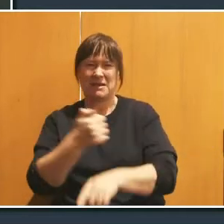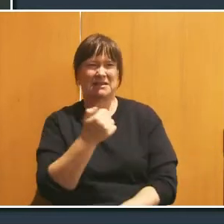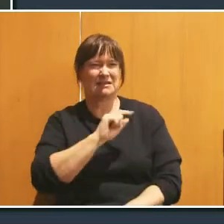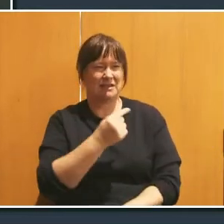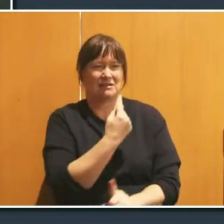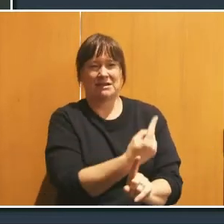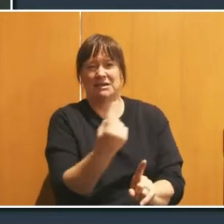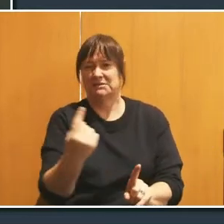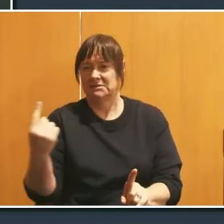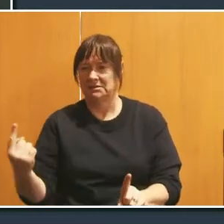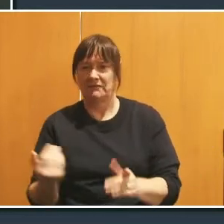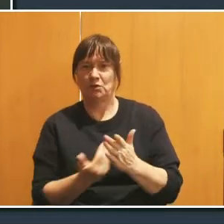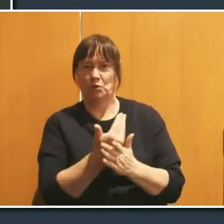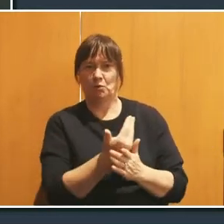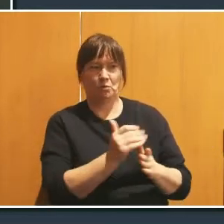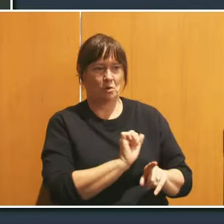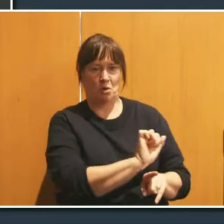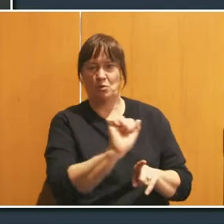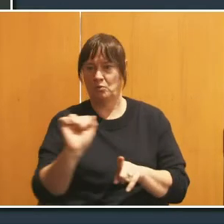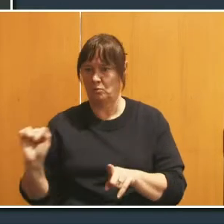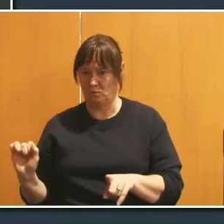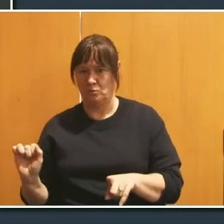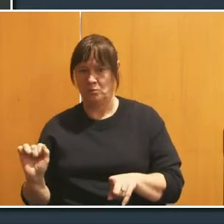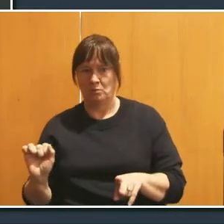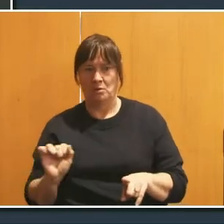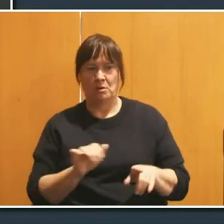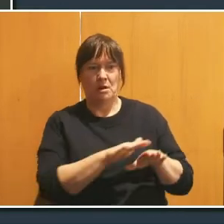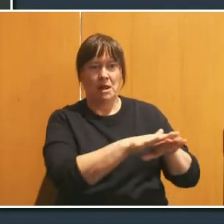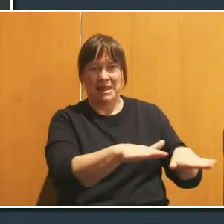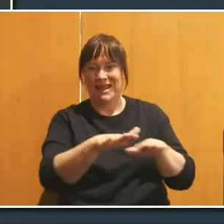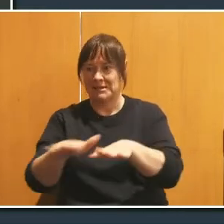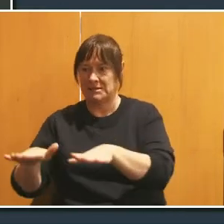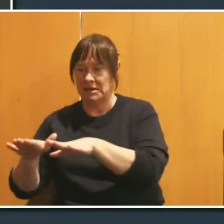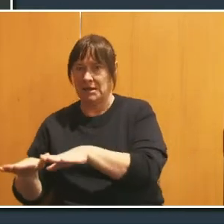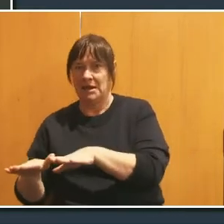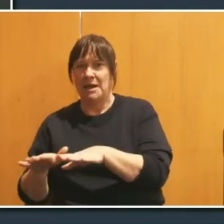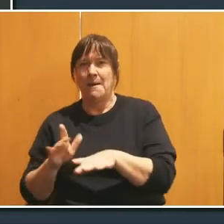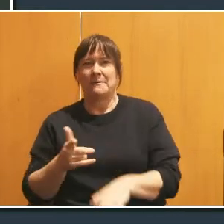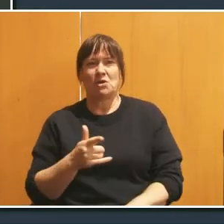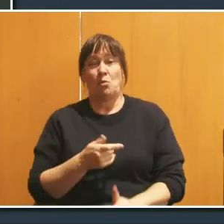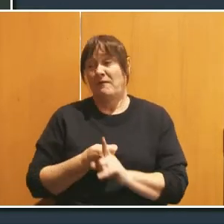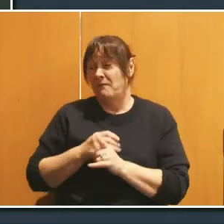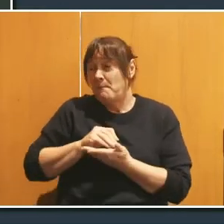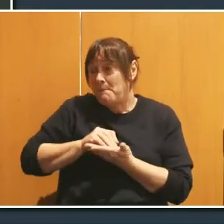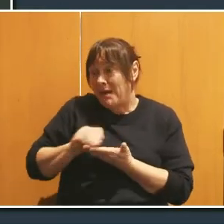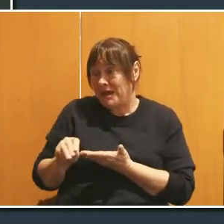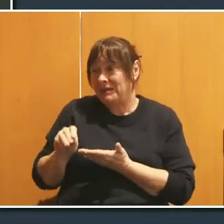Now, in that, we really have no idea where that money has actually gone or